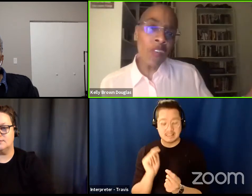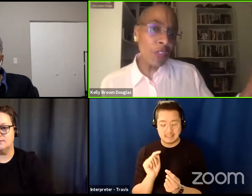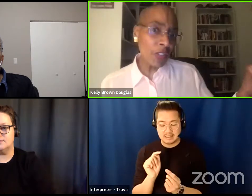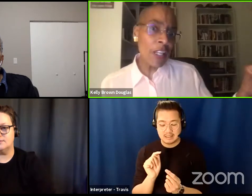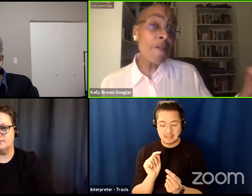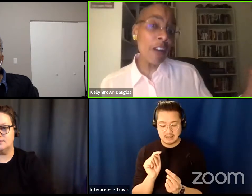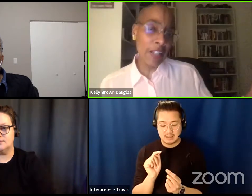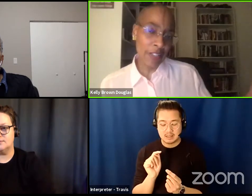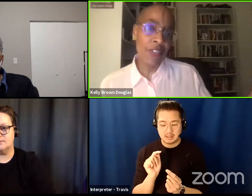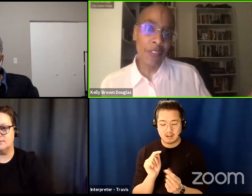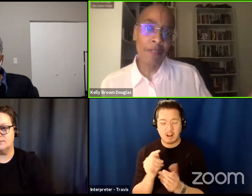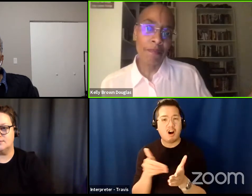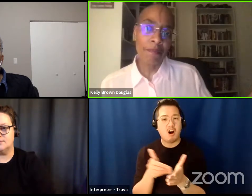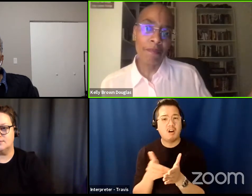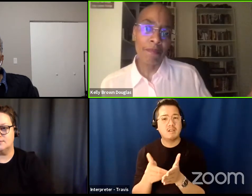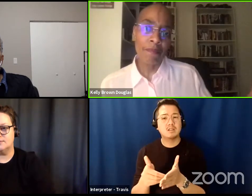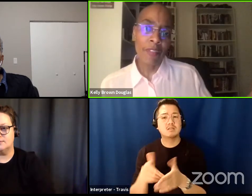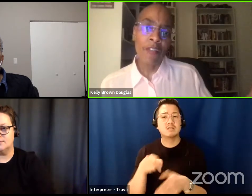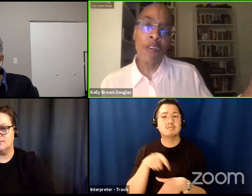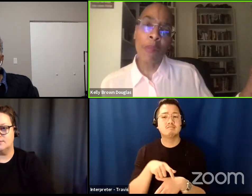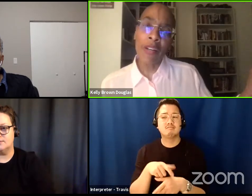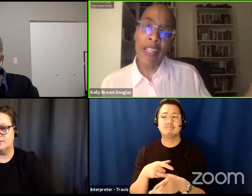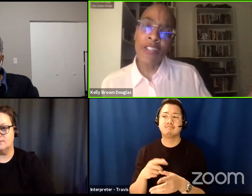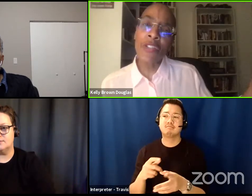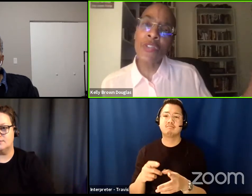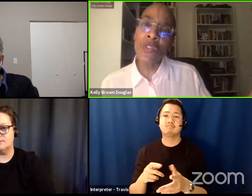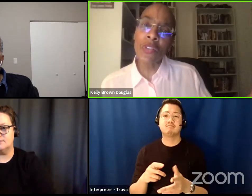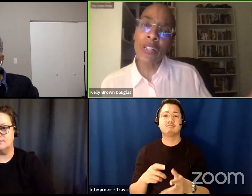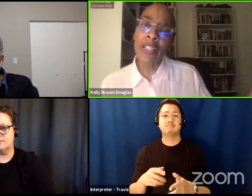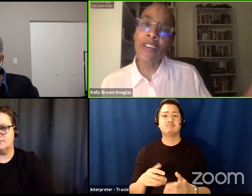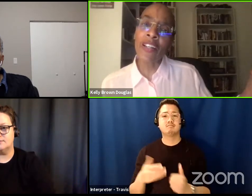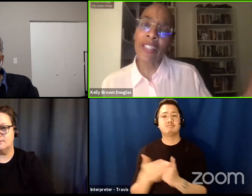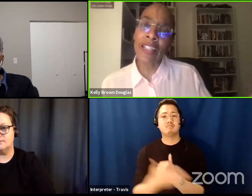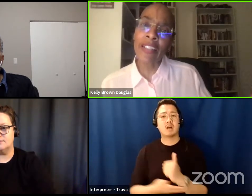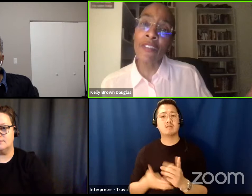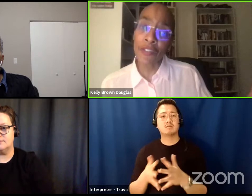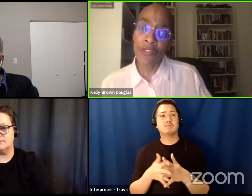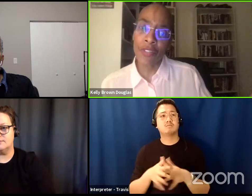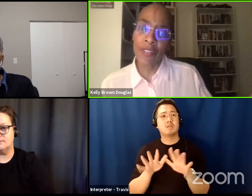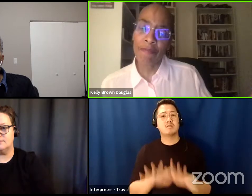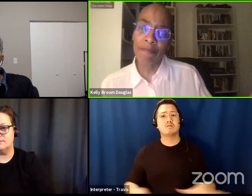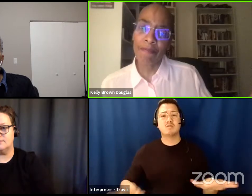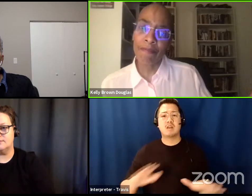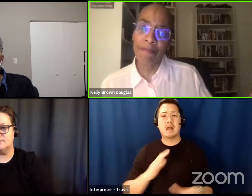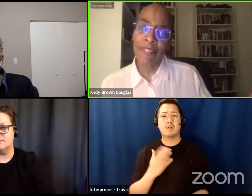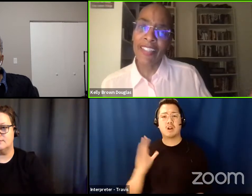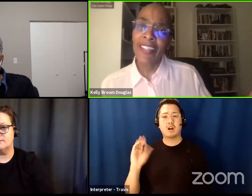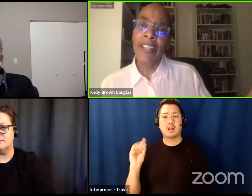is often erased from our nation's story in our collective history.